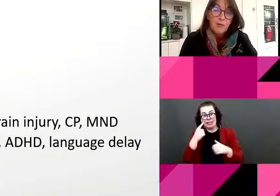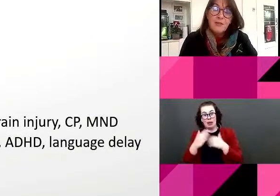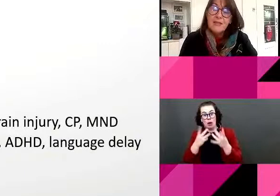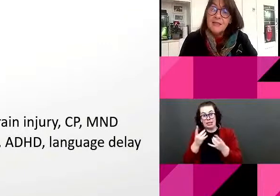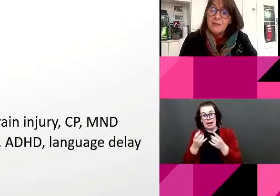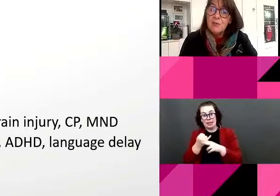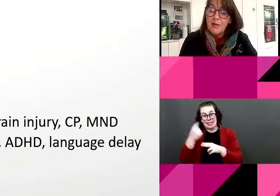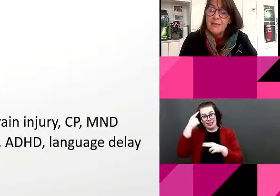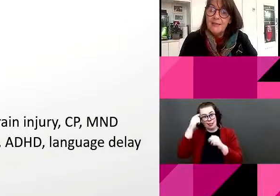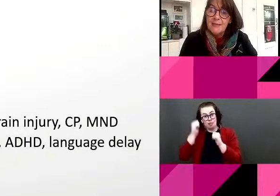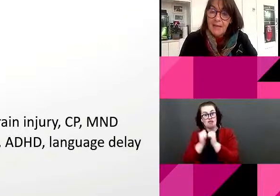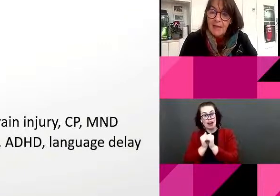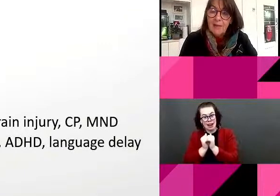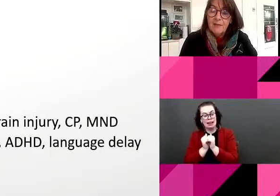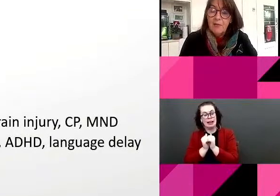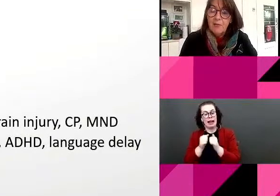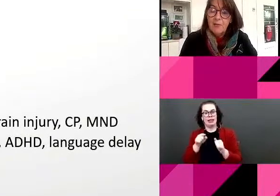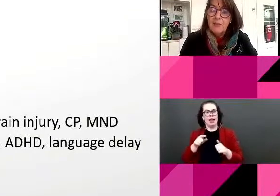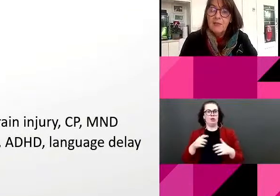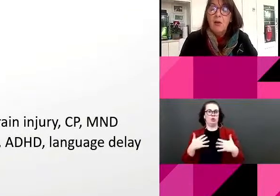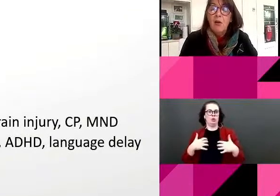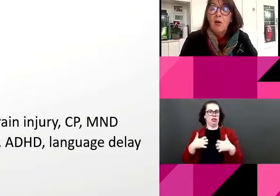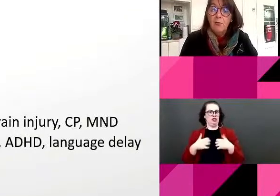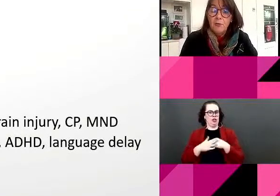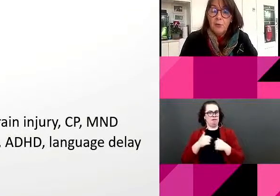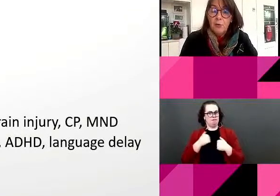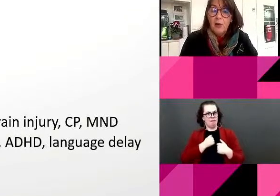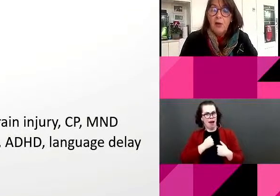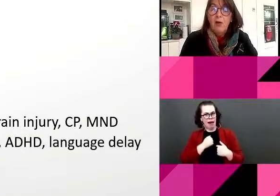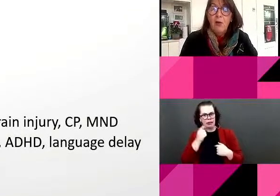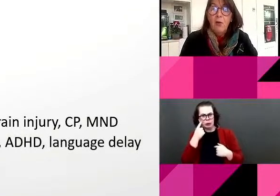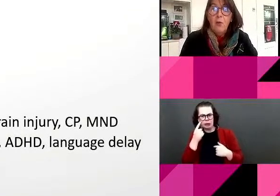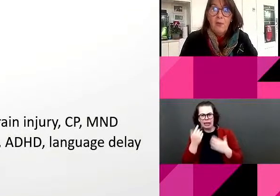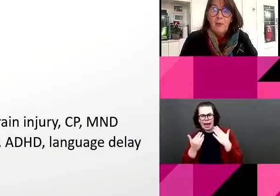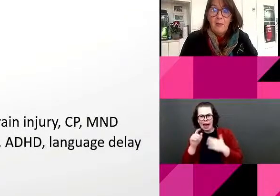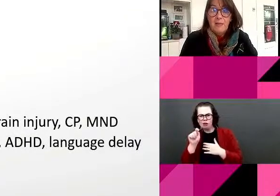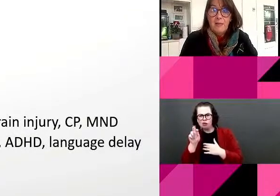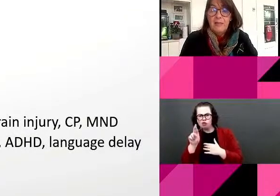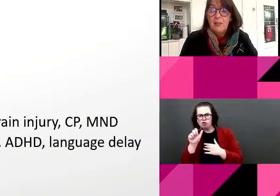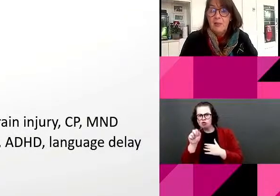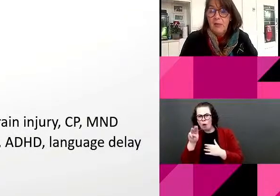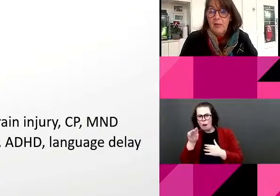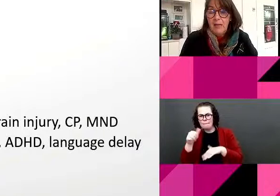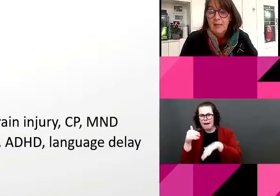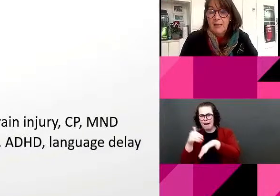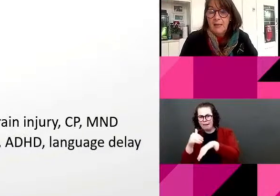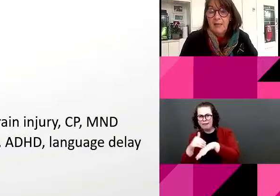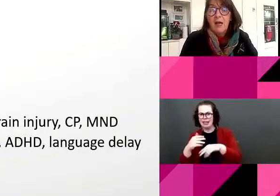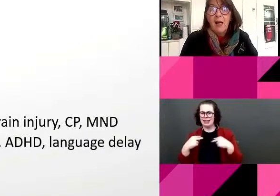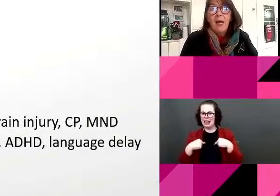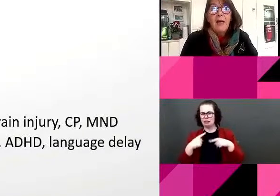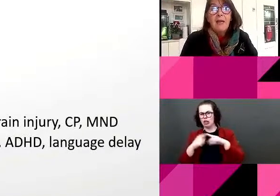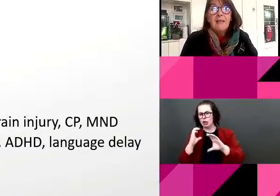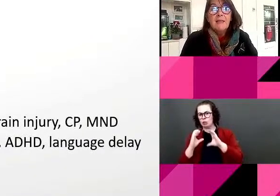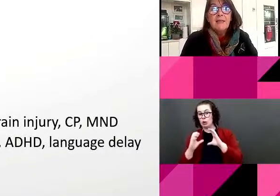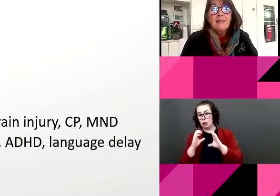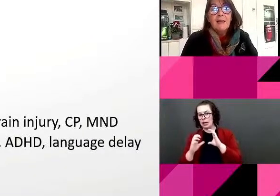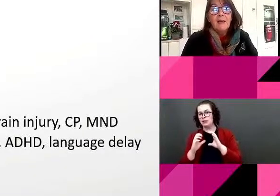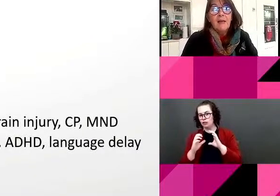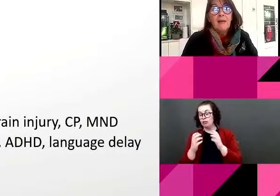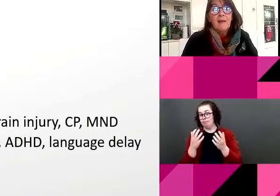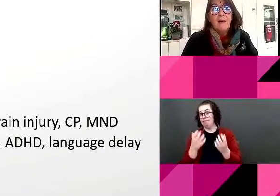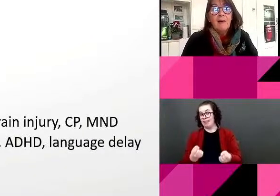the whole of the system to understand the effect of trauma on the ability to communicate.